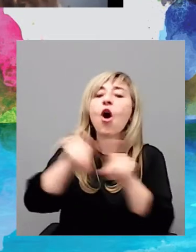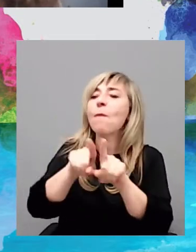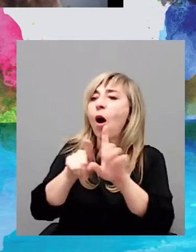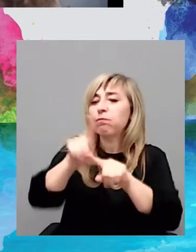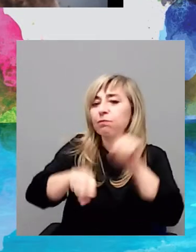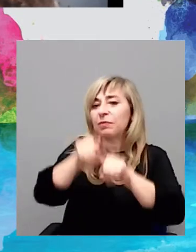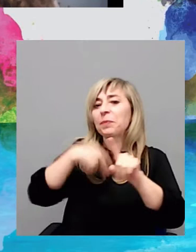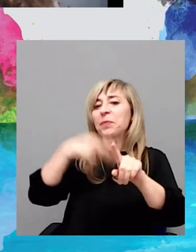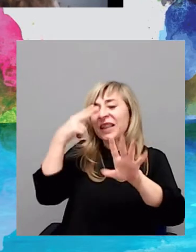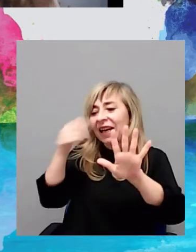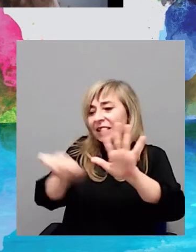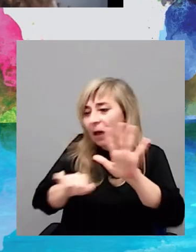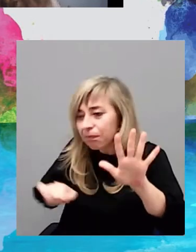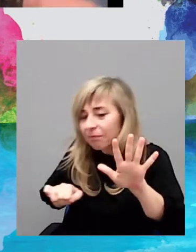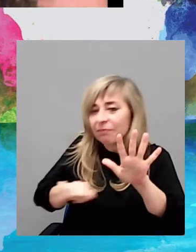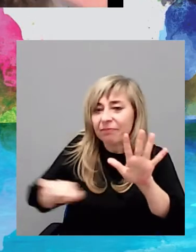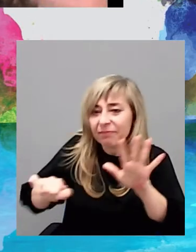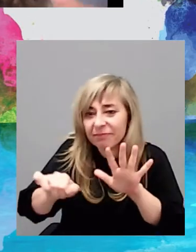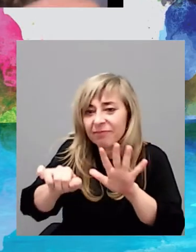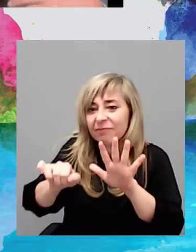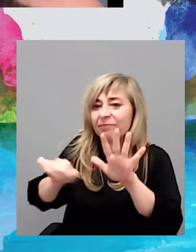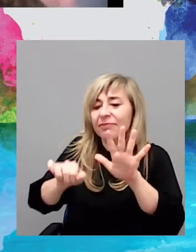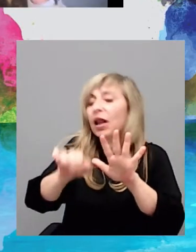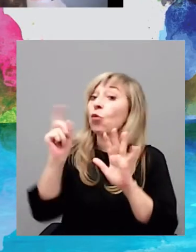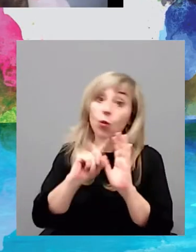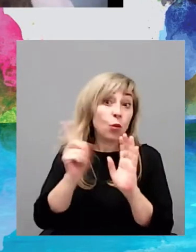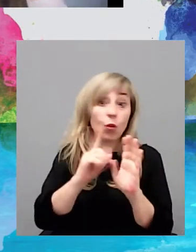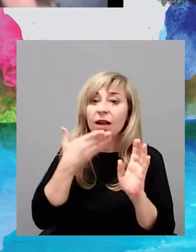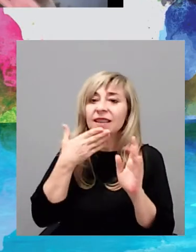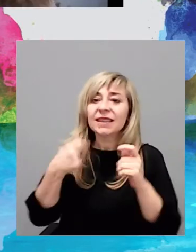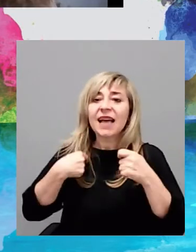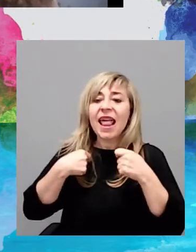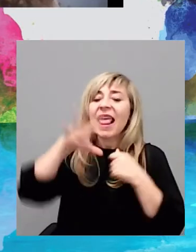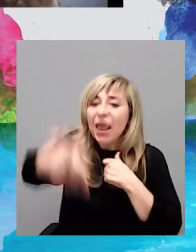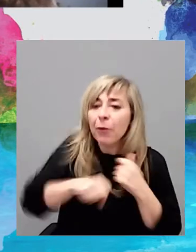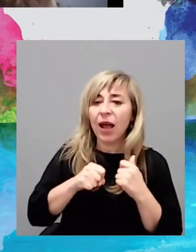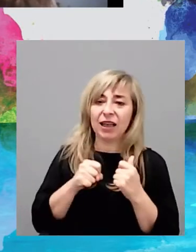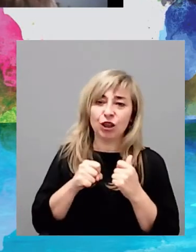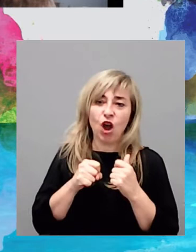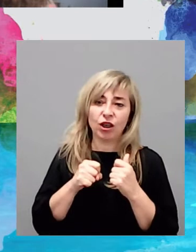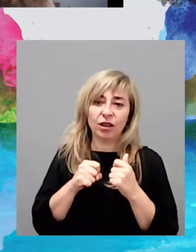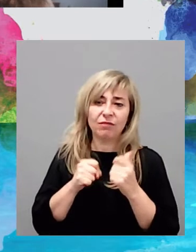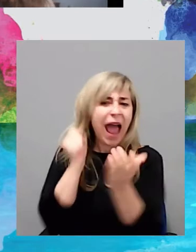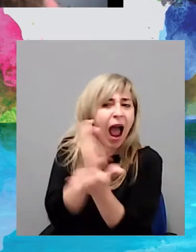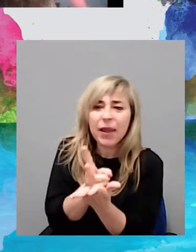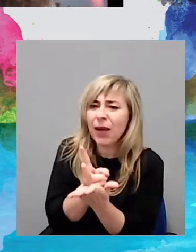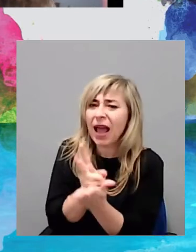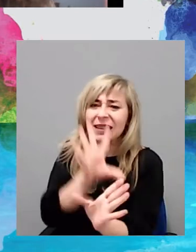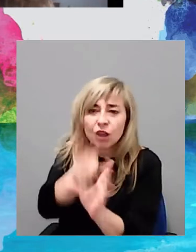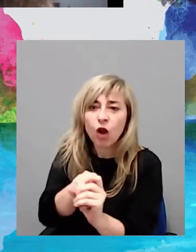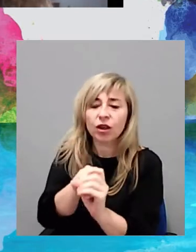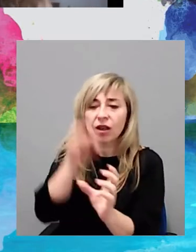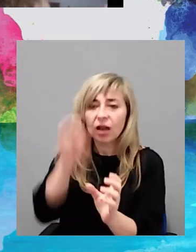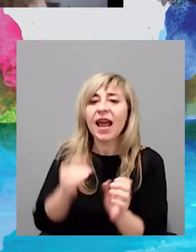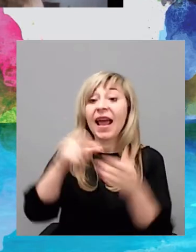we don't see this only as a lever for change. It's an investment that we make in favor of our customers